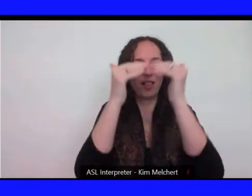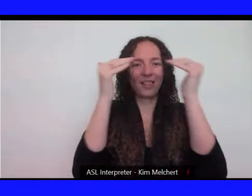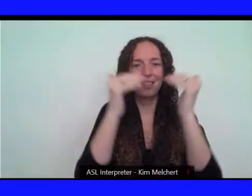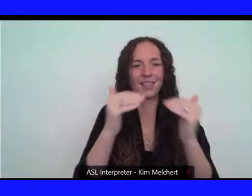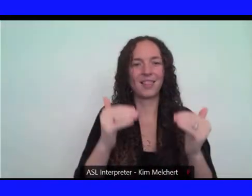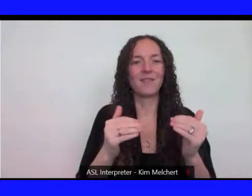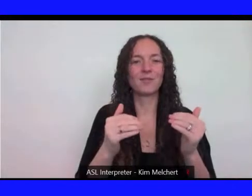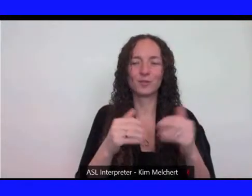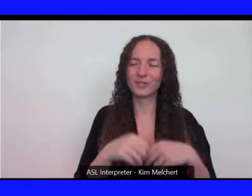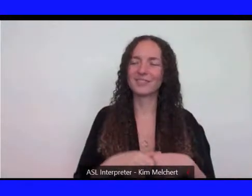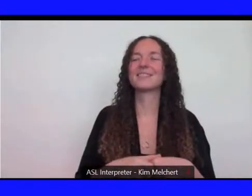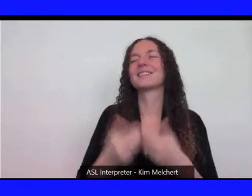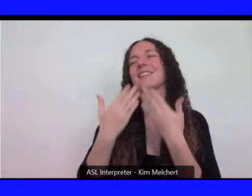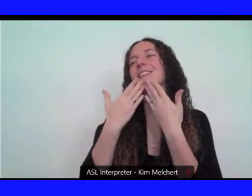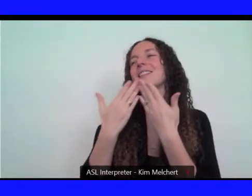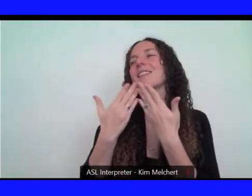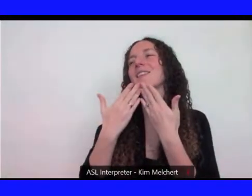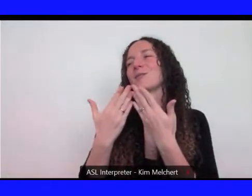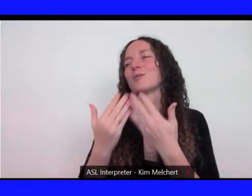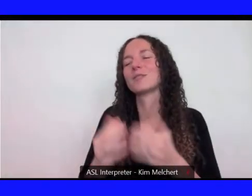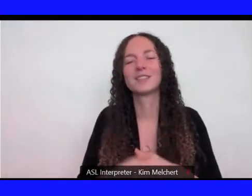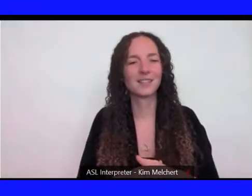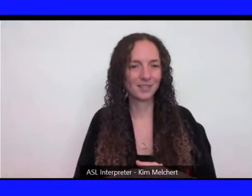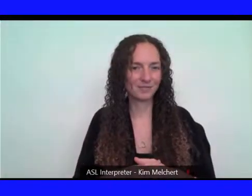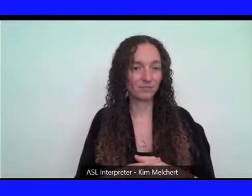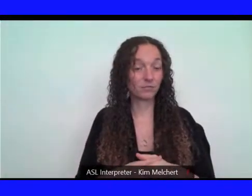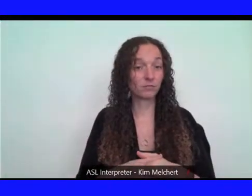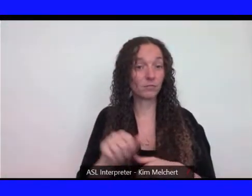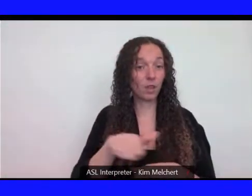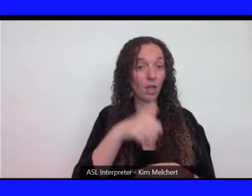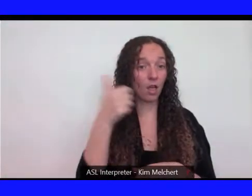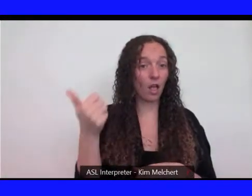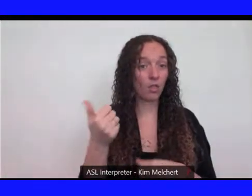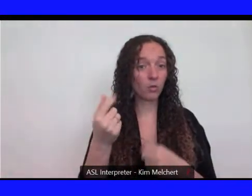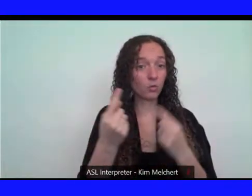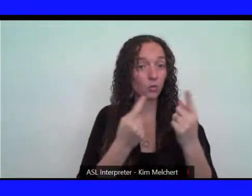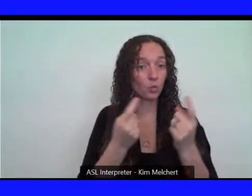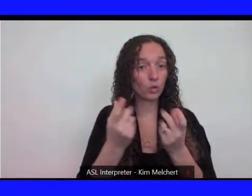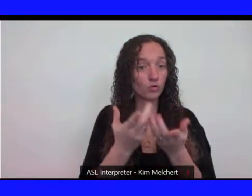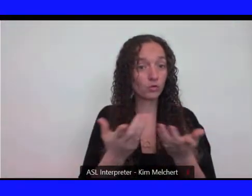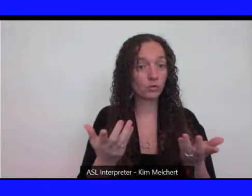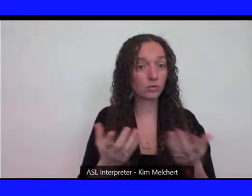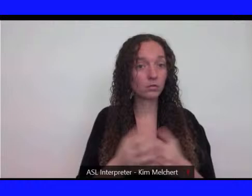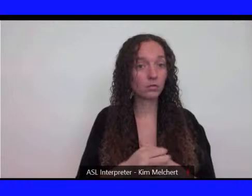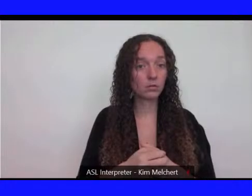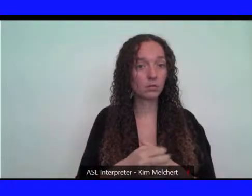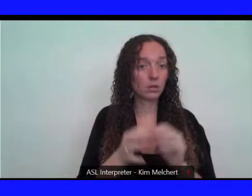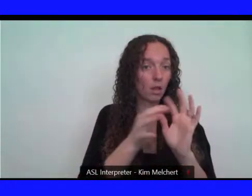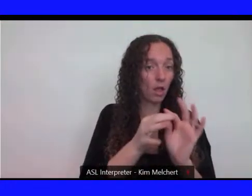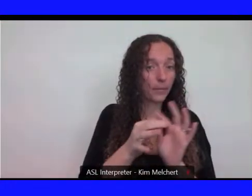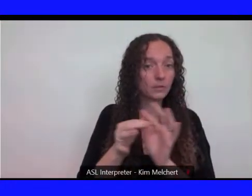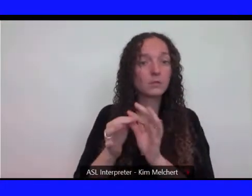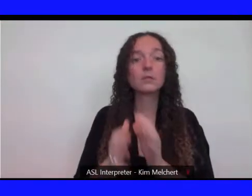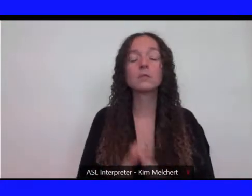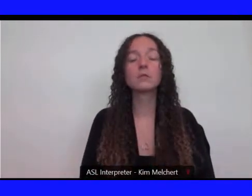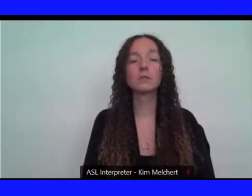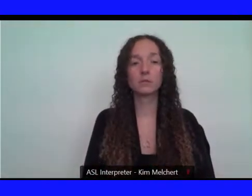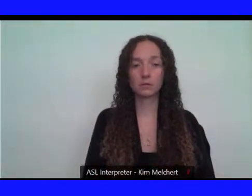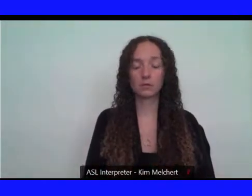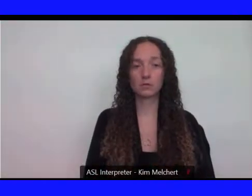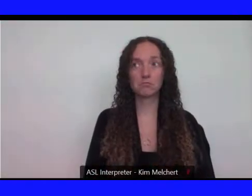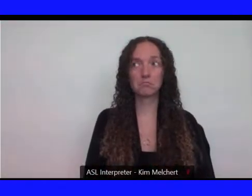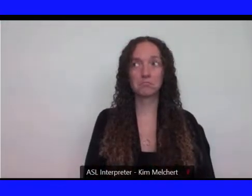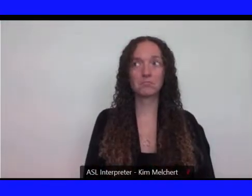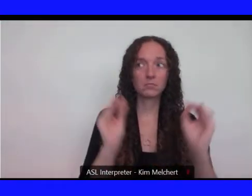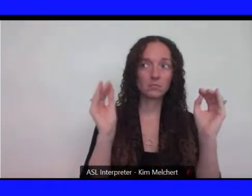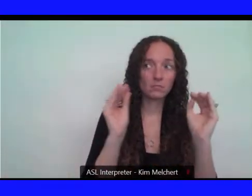support from the mayor coming to the system in understanding the effect of Omicron and